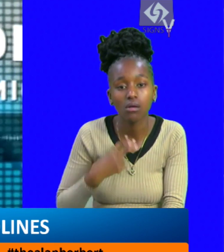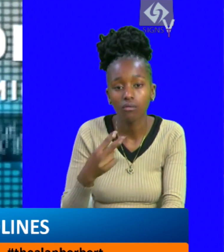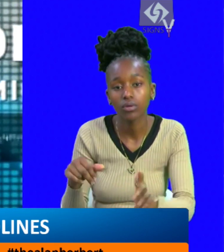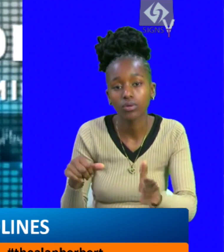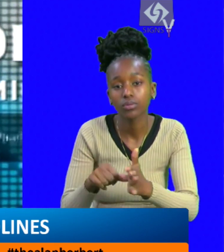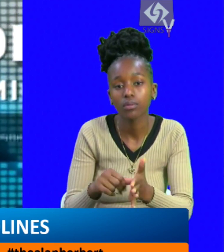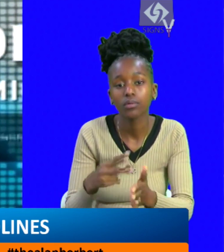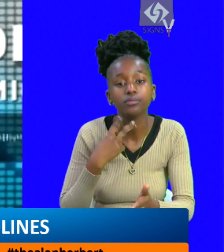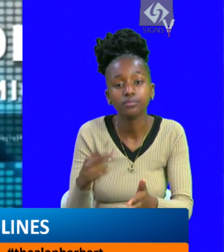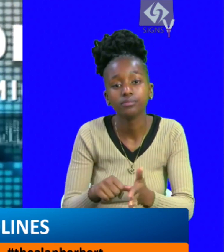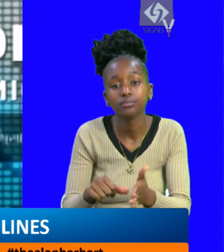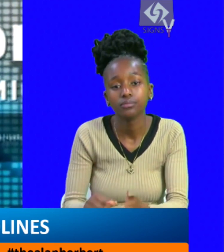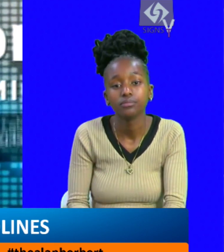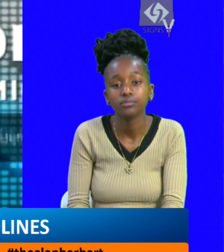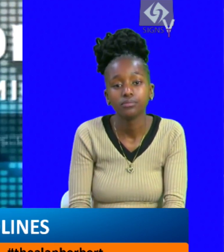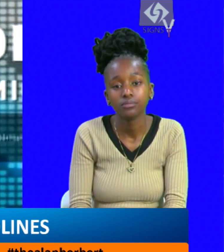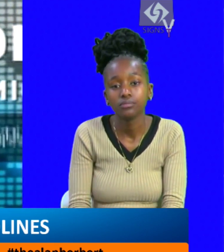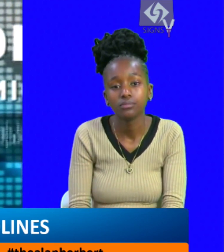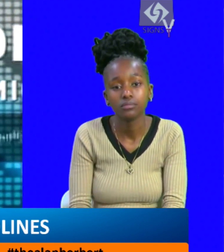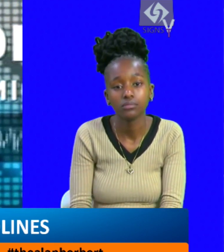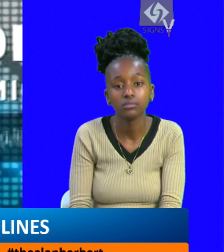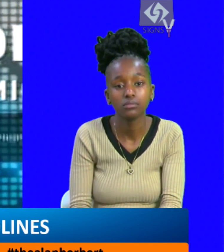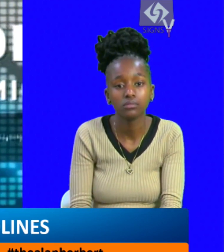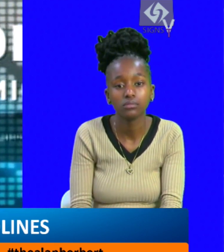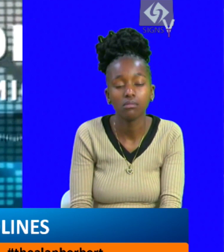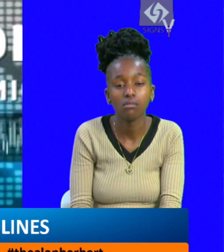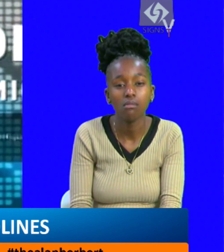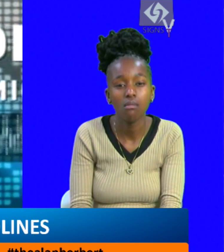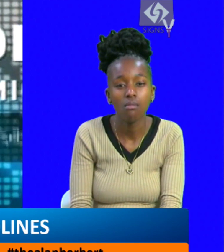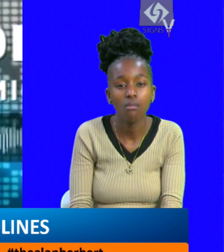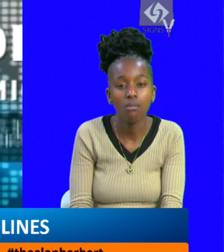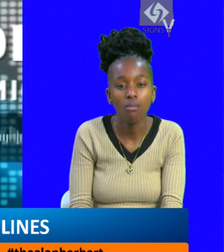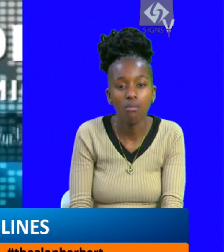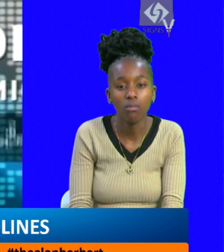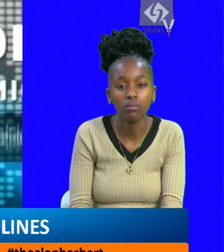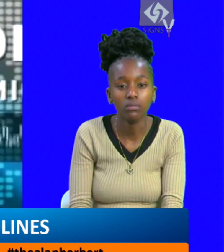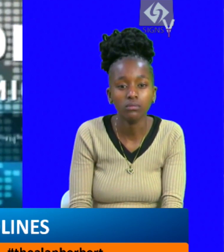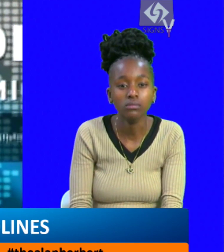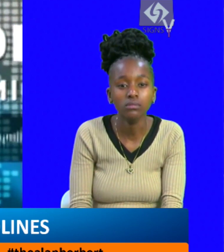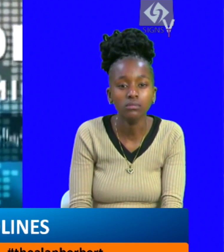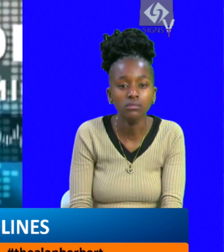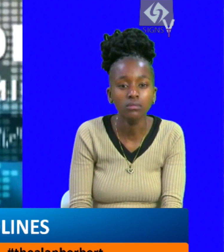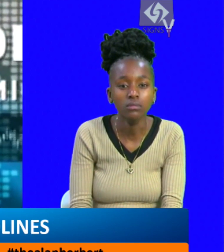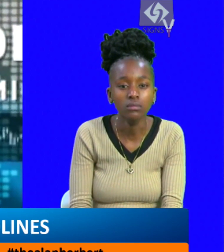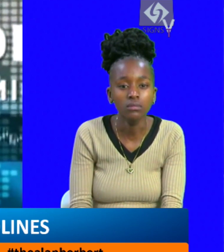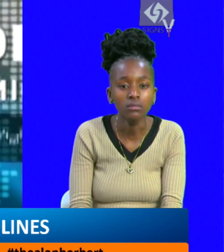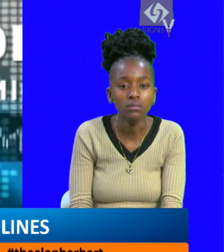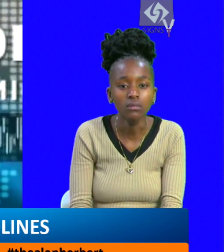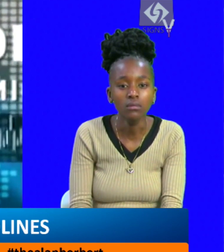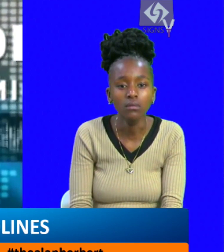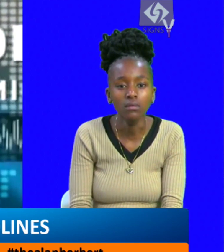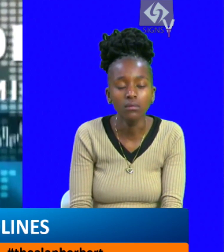Yule kiongozi ambaye anaongoza maandamano will be liable kwa yale yote ambayo yanatendeka. Nasema vijana leo wamenifurahisha